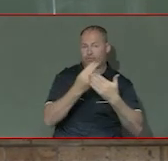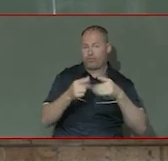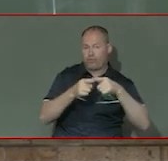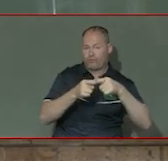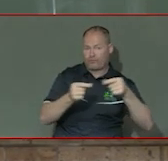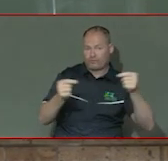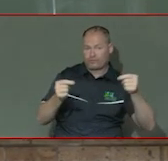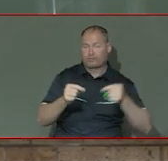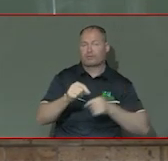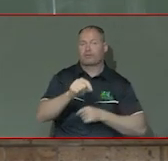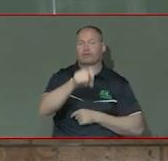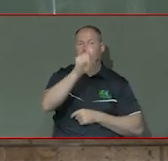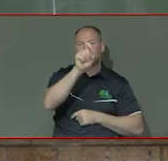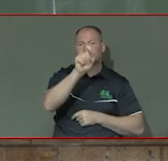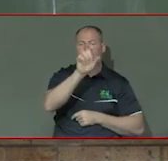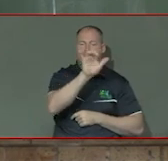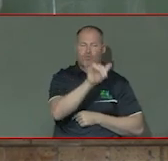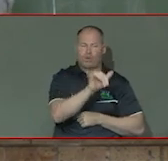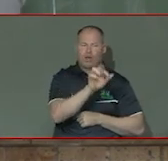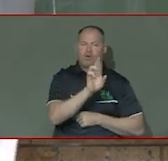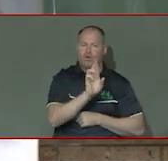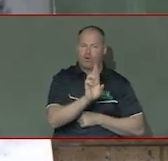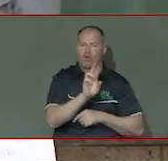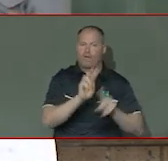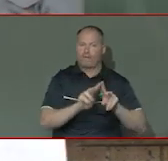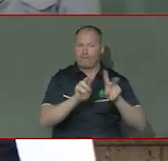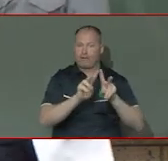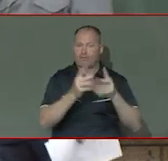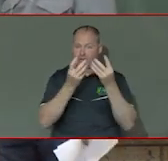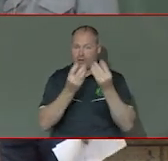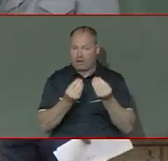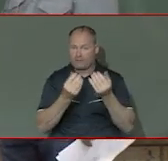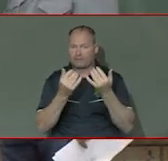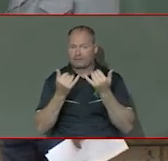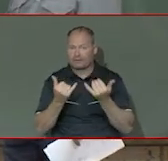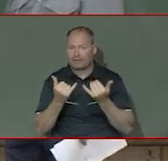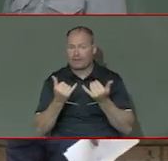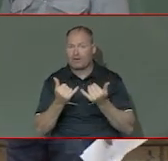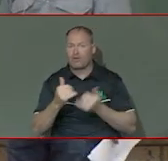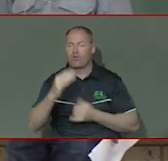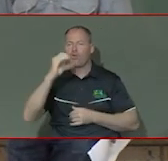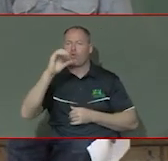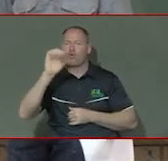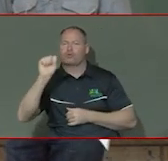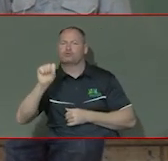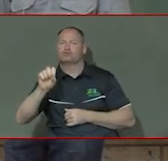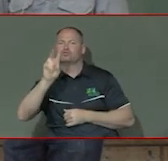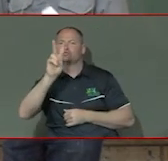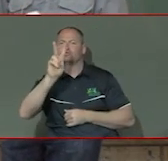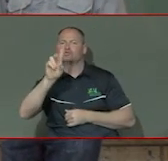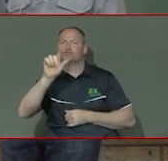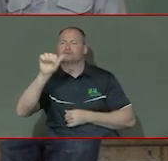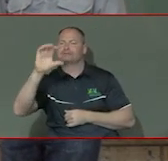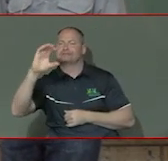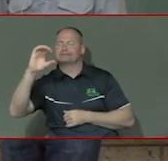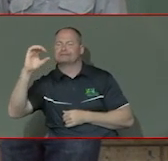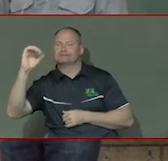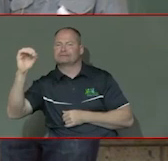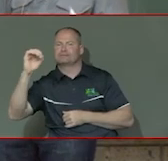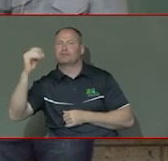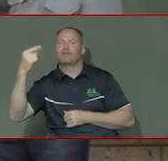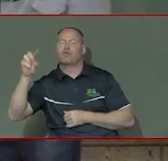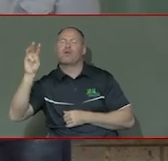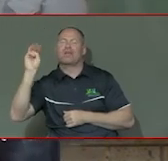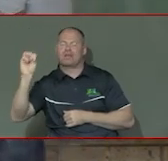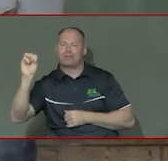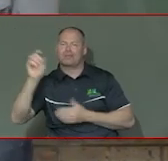you've got x, y, and r values, you've got to express the cos of 216 degrees in terms of m.